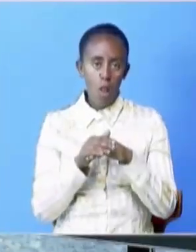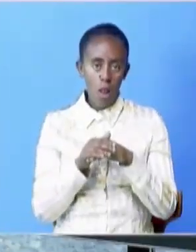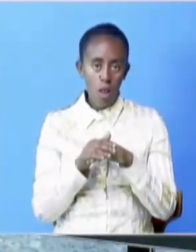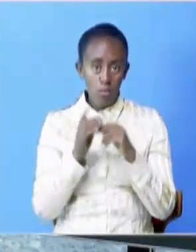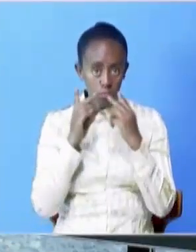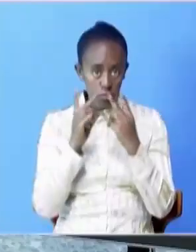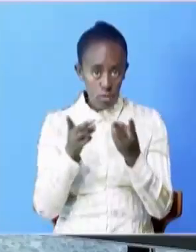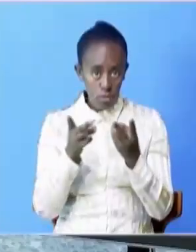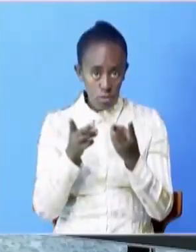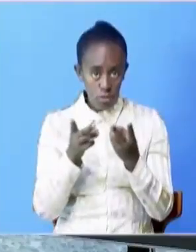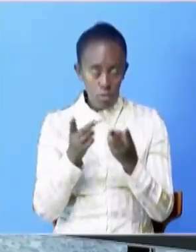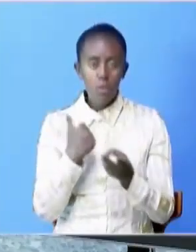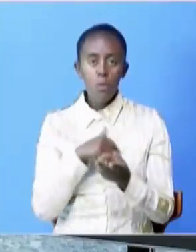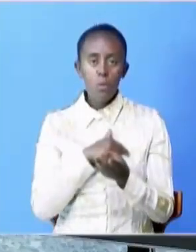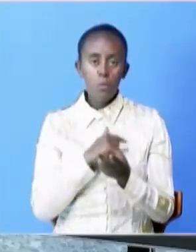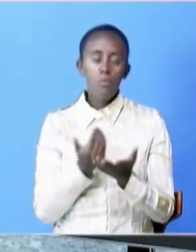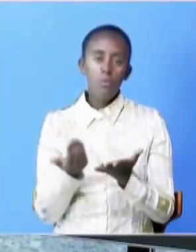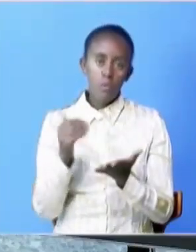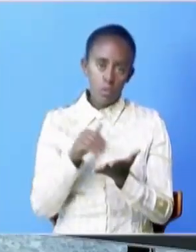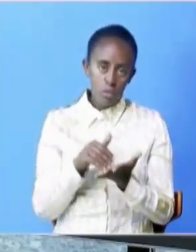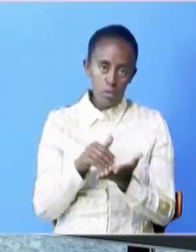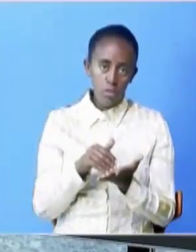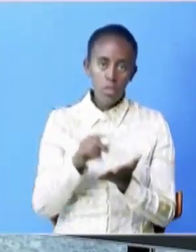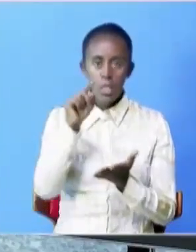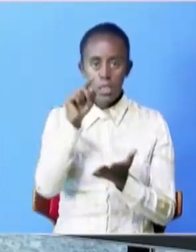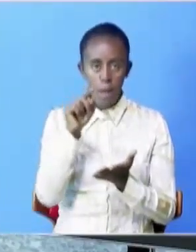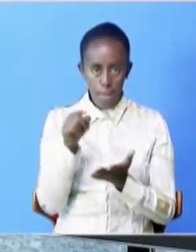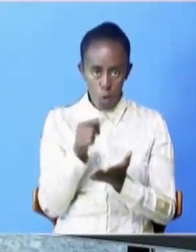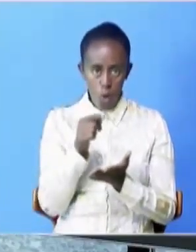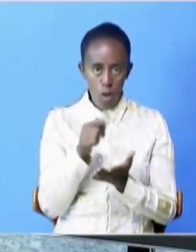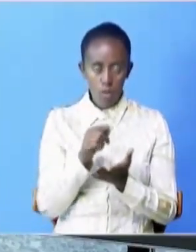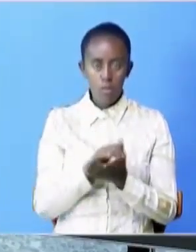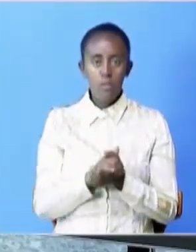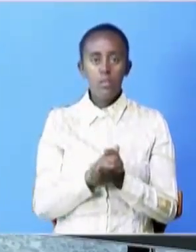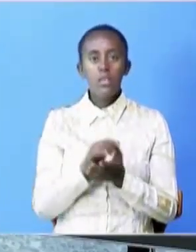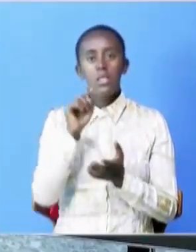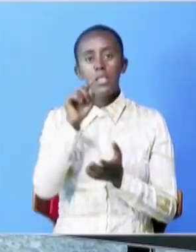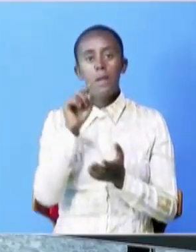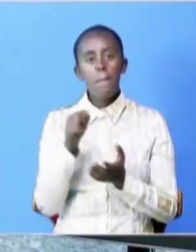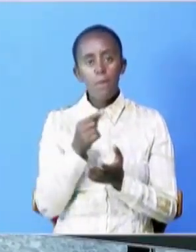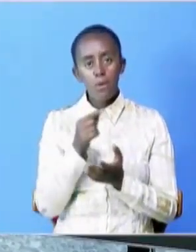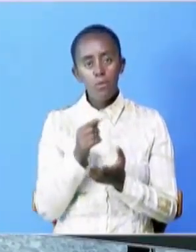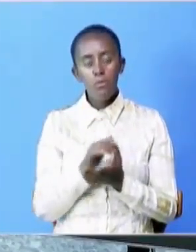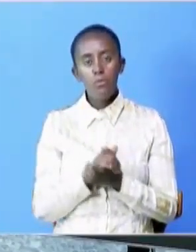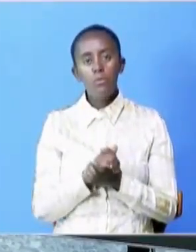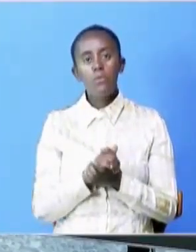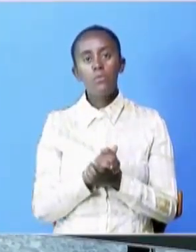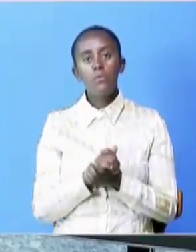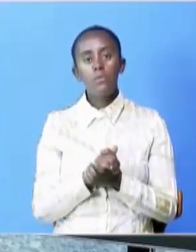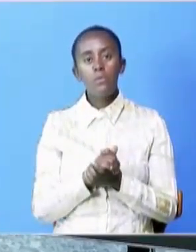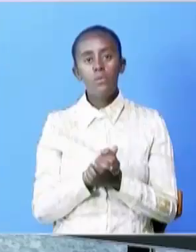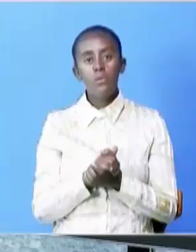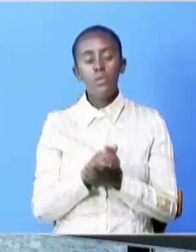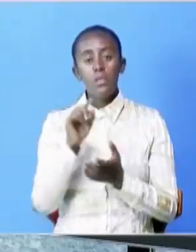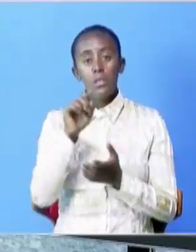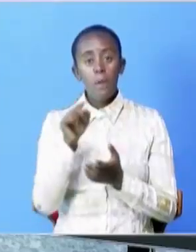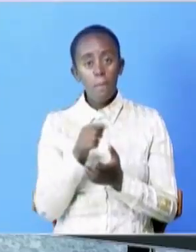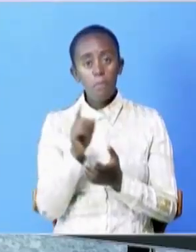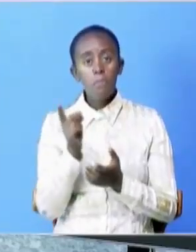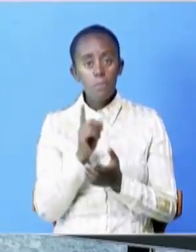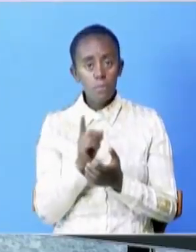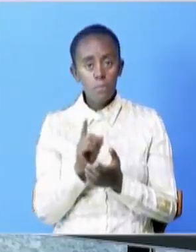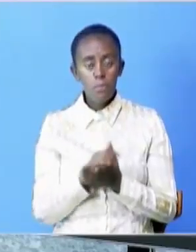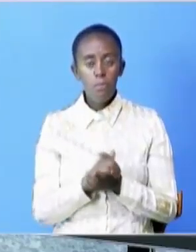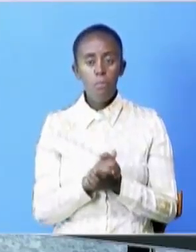See, we have used again semicolon. Yes, semicolon. If you, a semicolon is